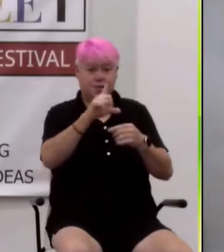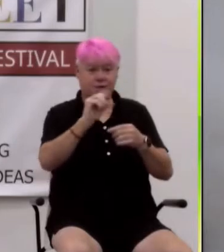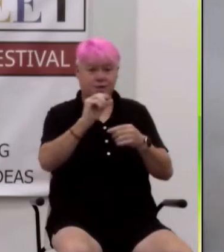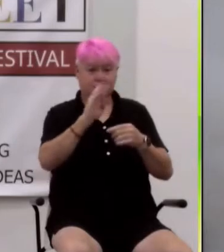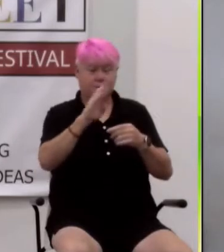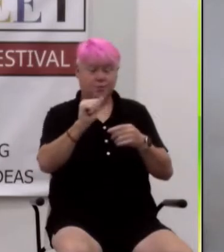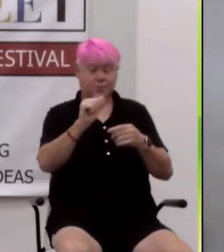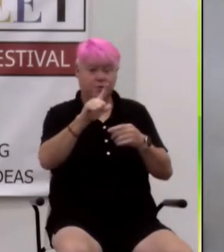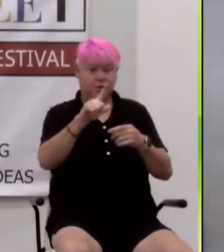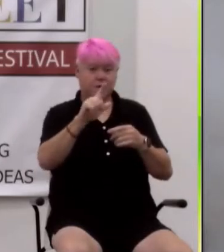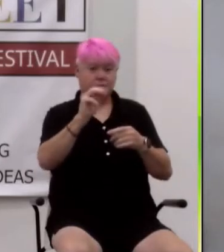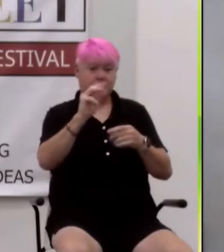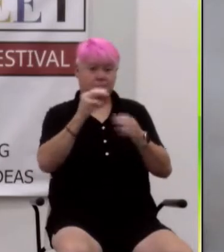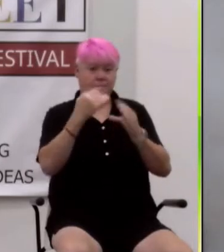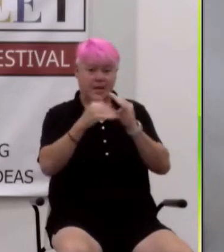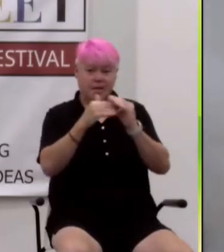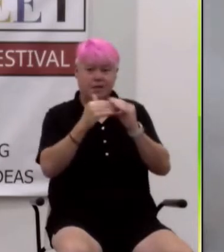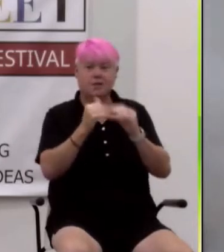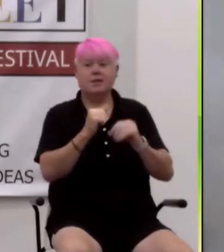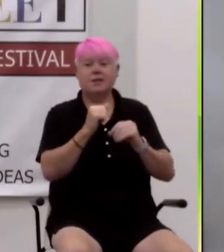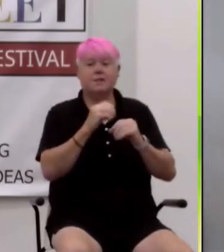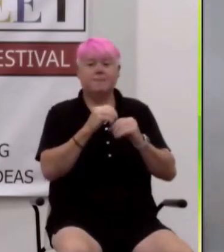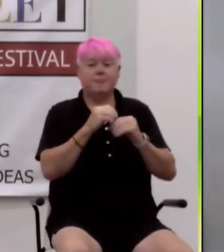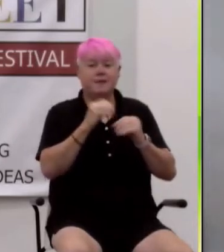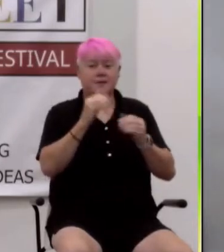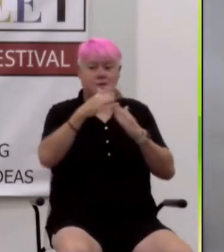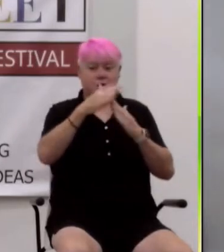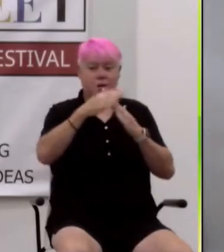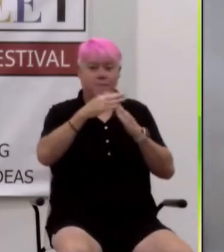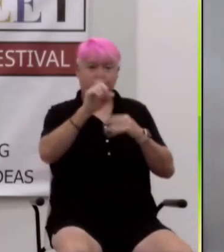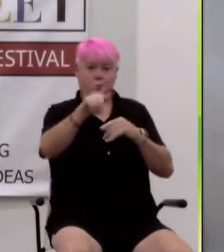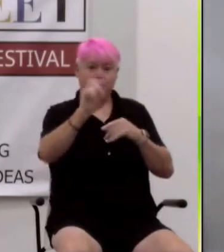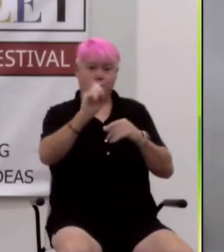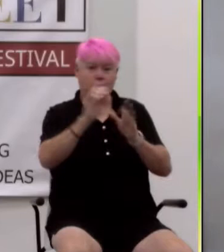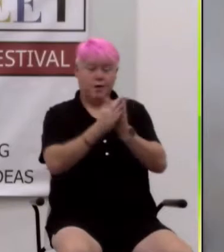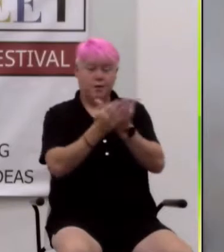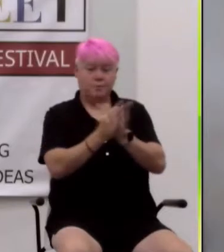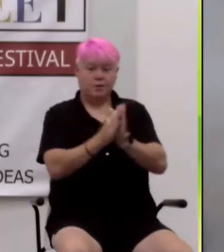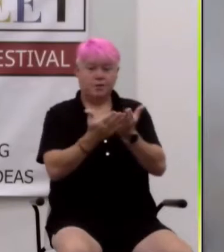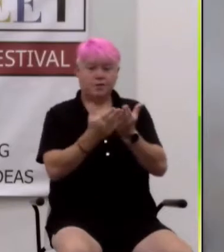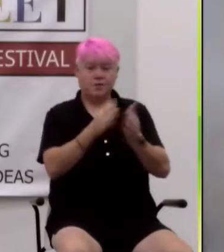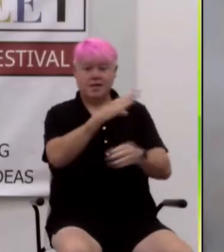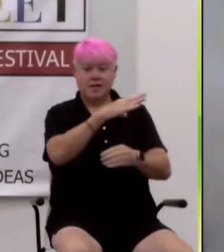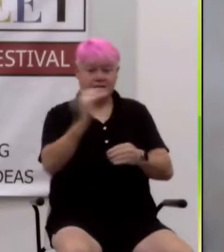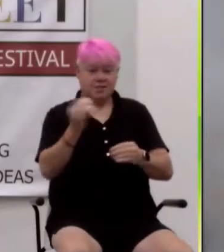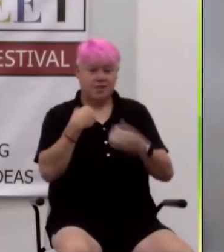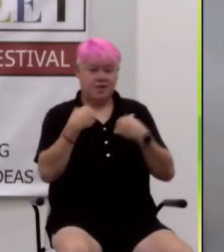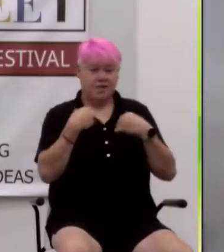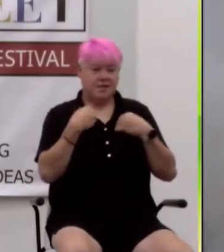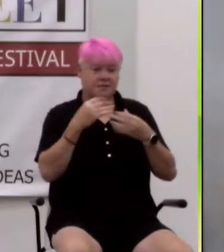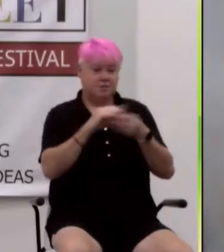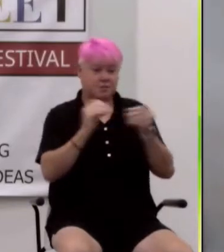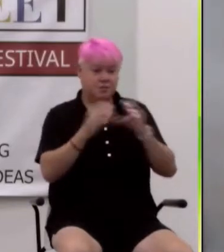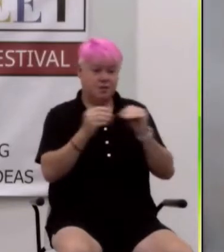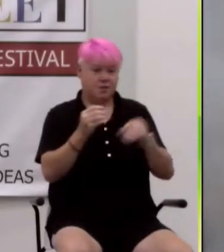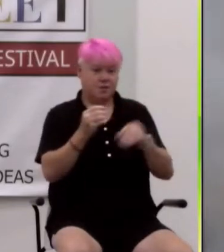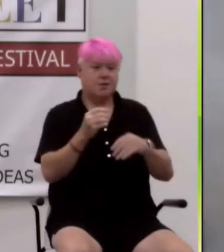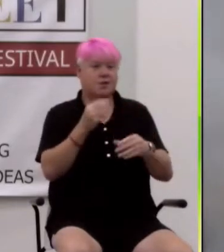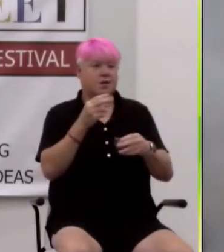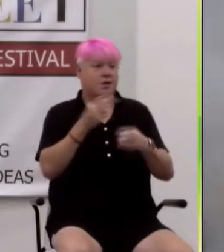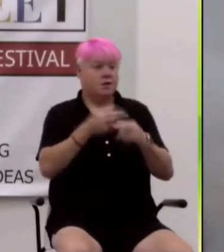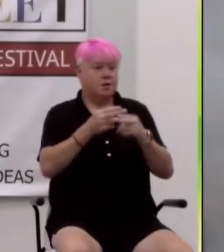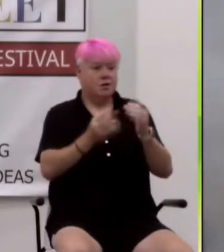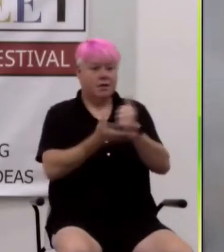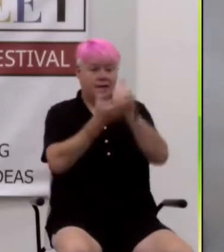100 book. She is also the author of a collection of linked stories called Help Me, Jacques Cousteau, and